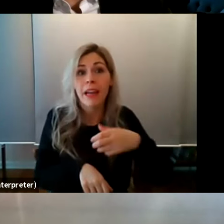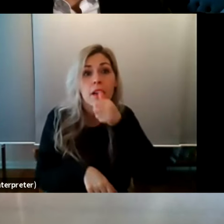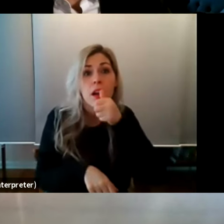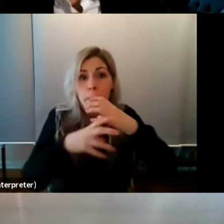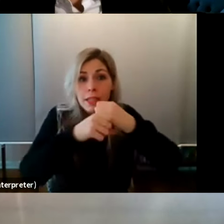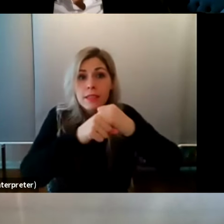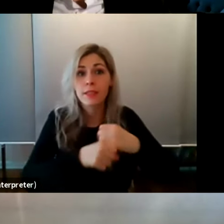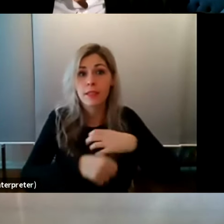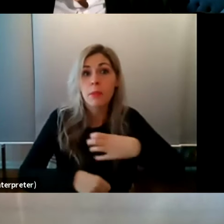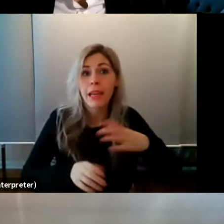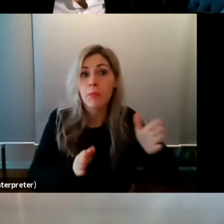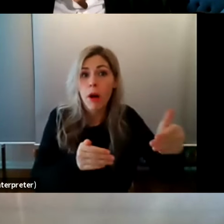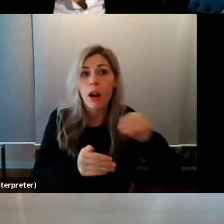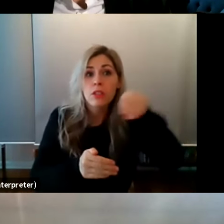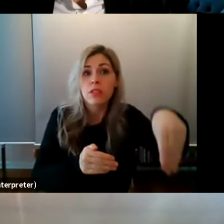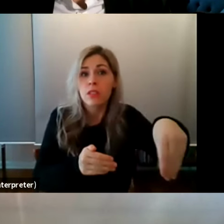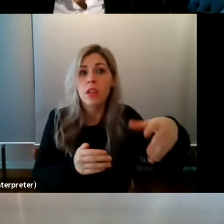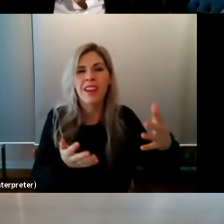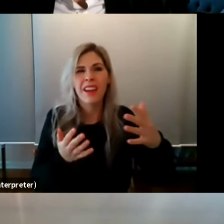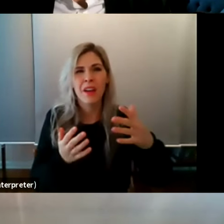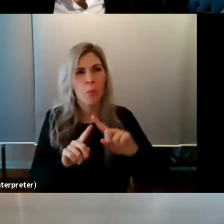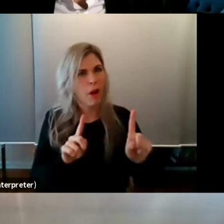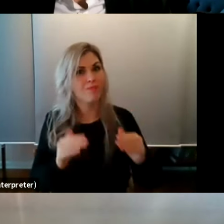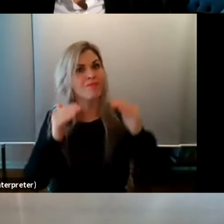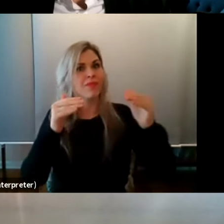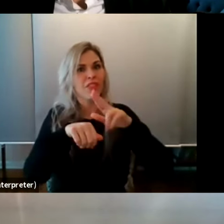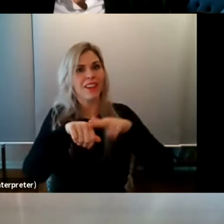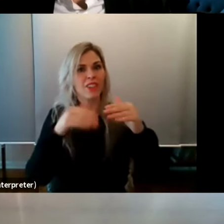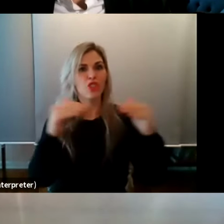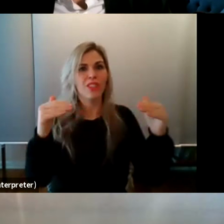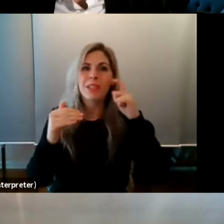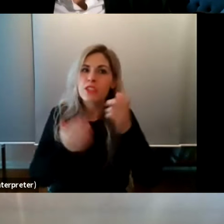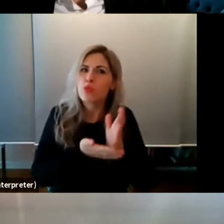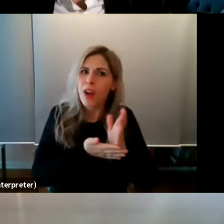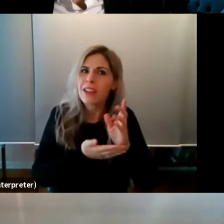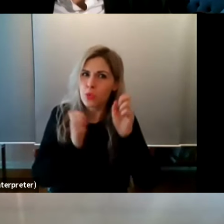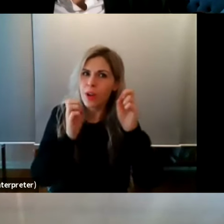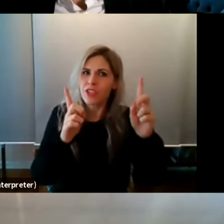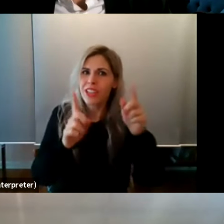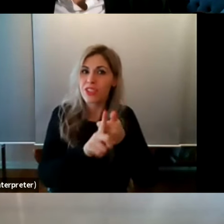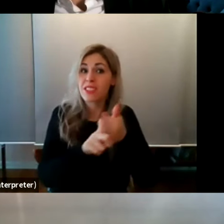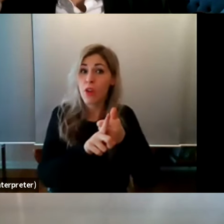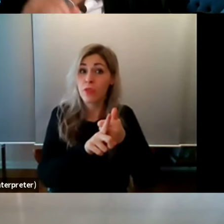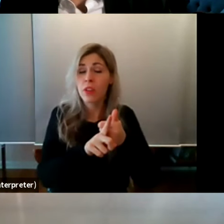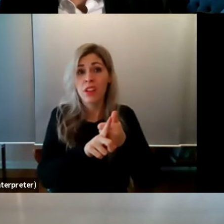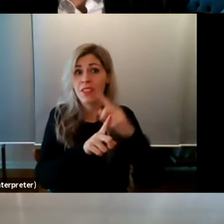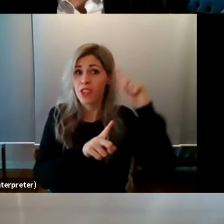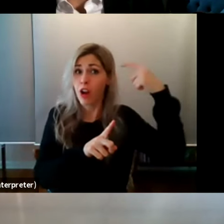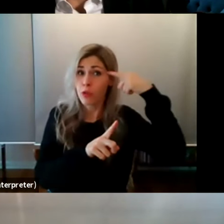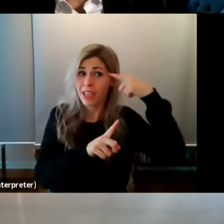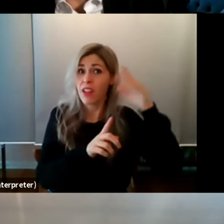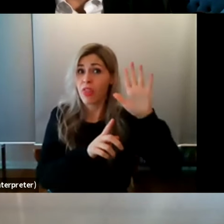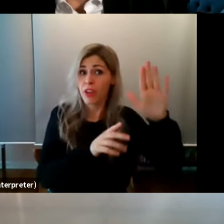complaint box, but then at the national level, because the right to education is a state responsibility, it's a human